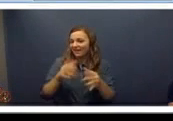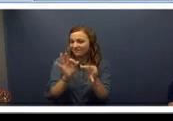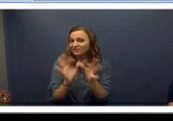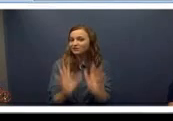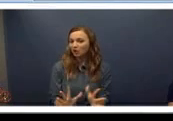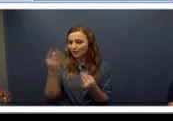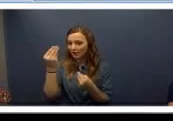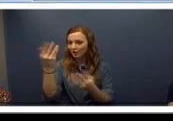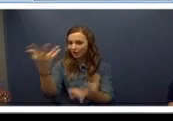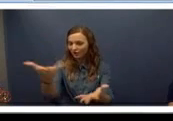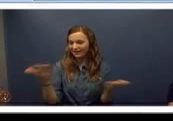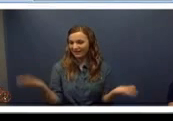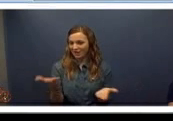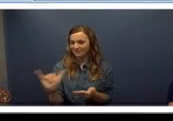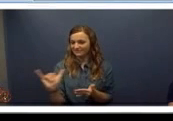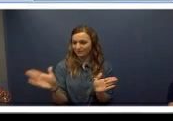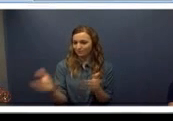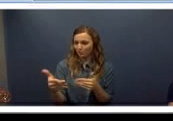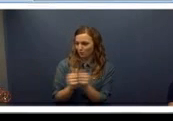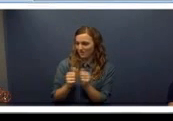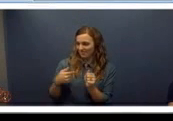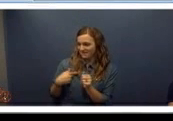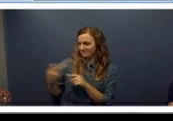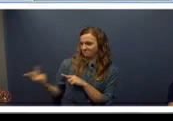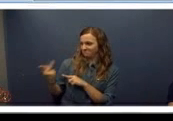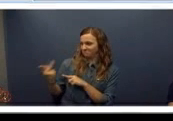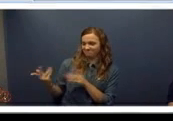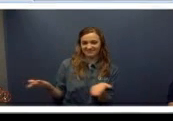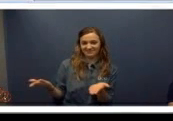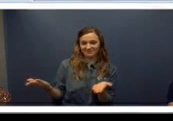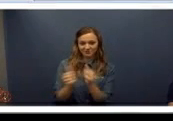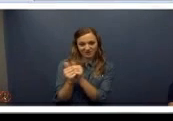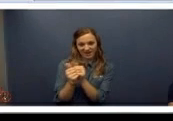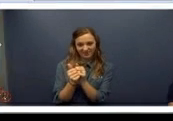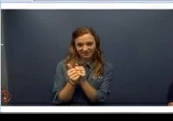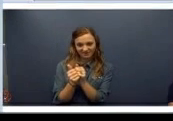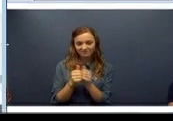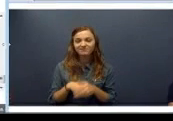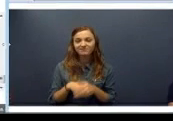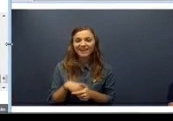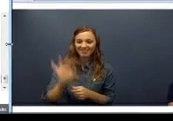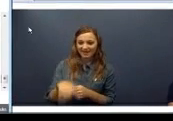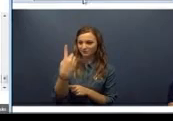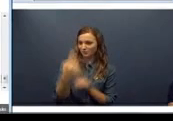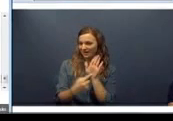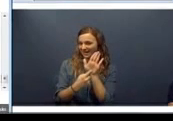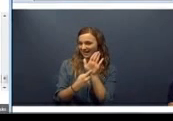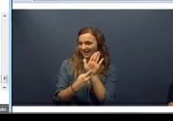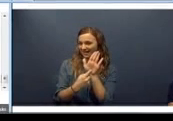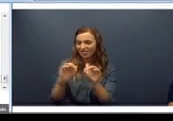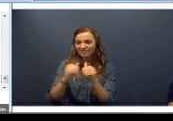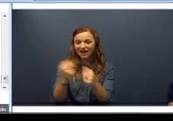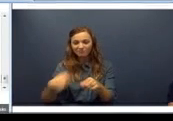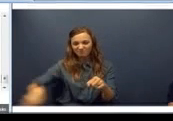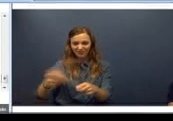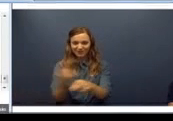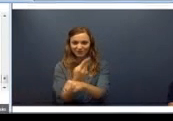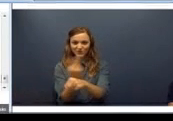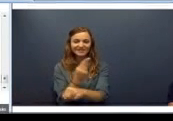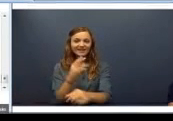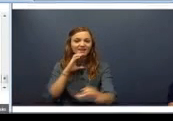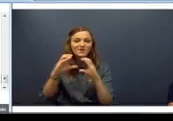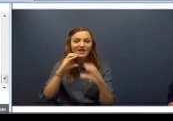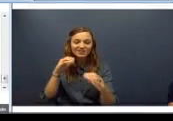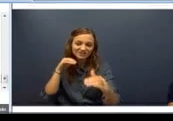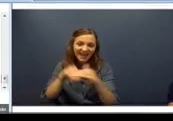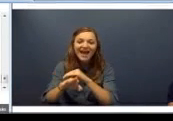am speaking through a live interpreter that's here in the same room with me. That is one example of